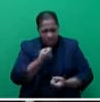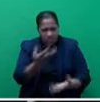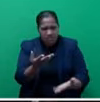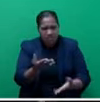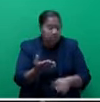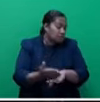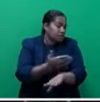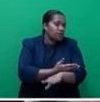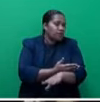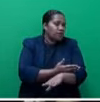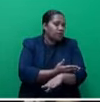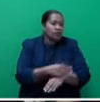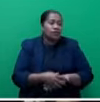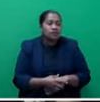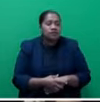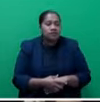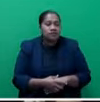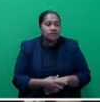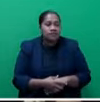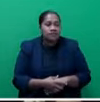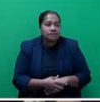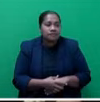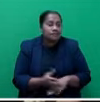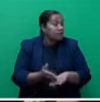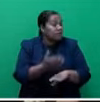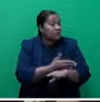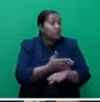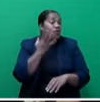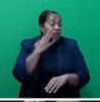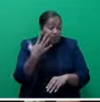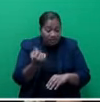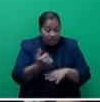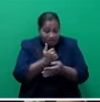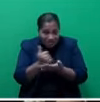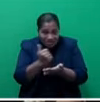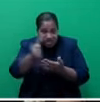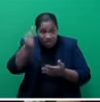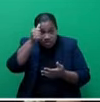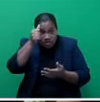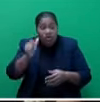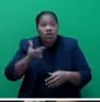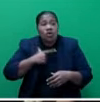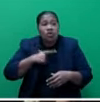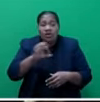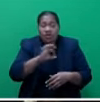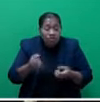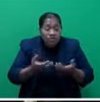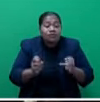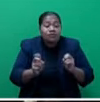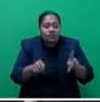before that, when you have the numbers, when you know, why don't you give the opportunity to the